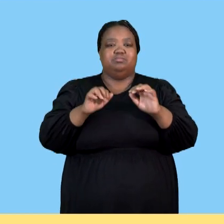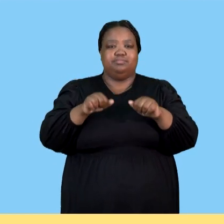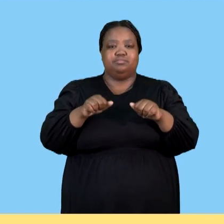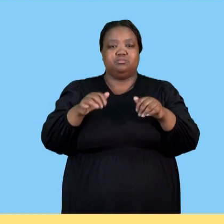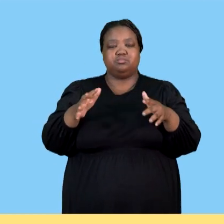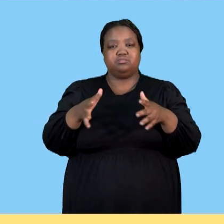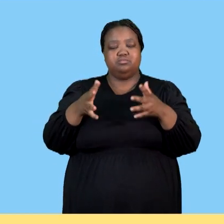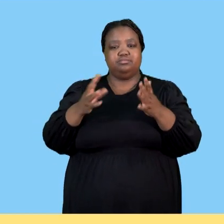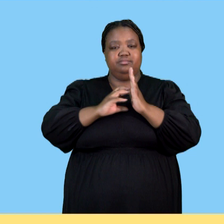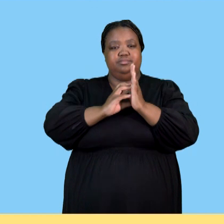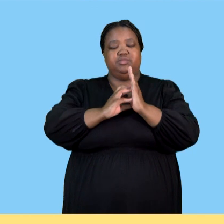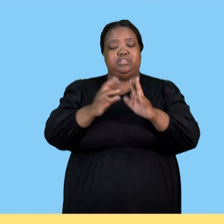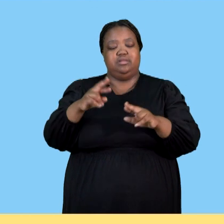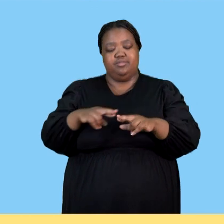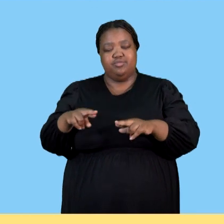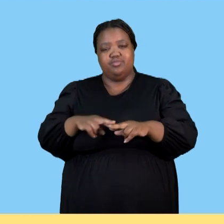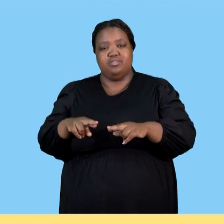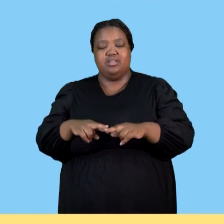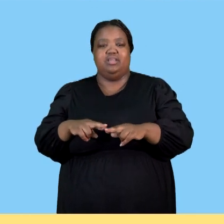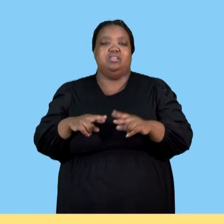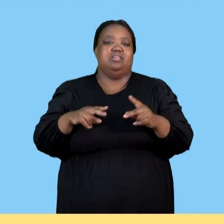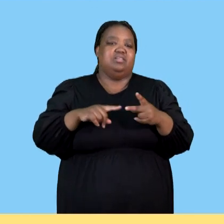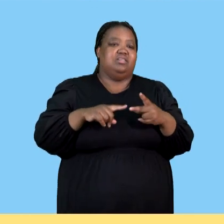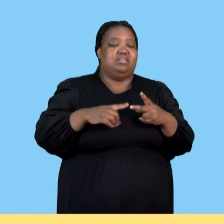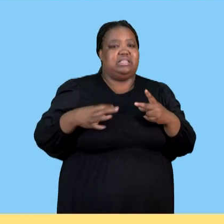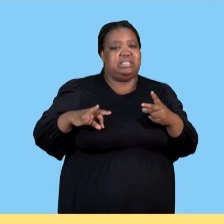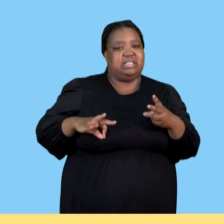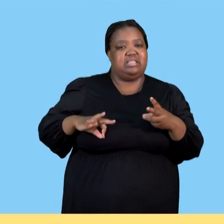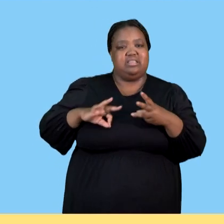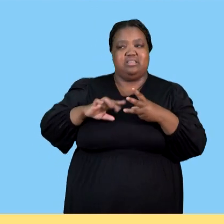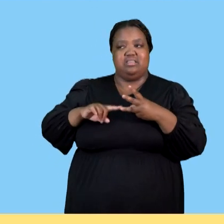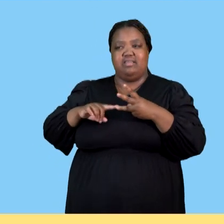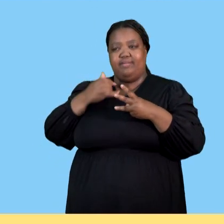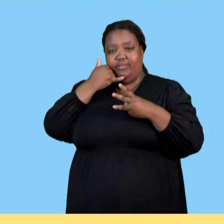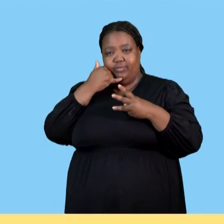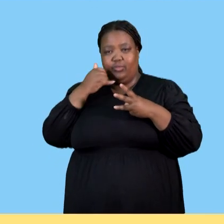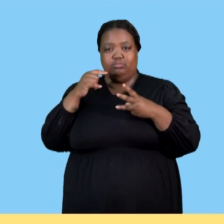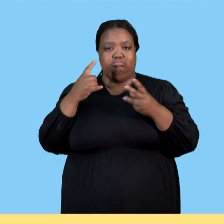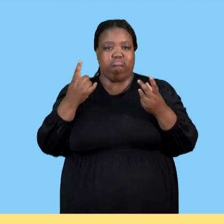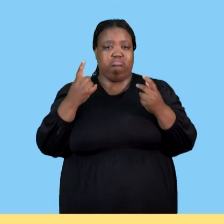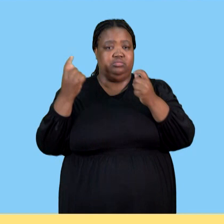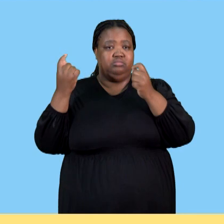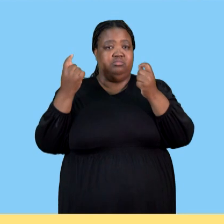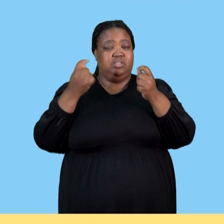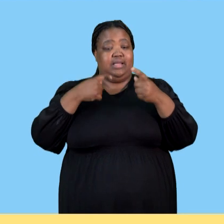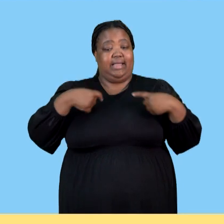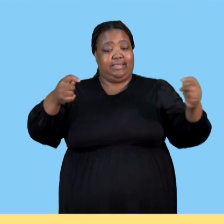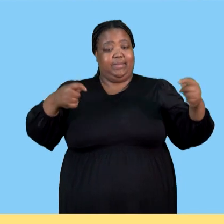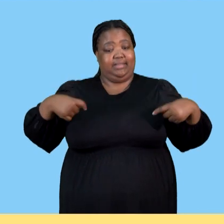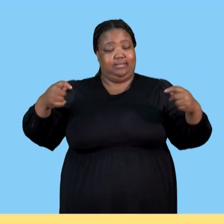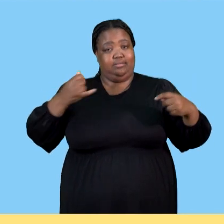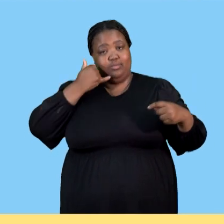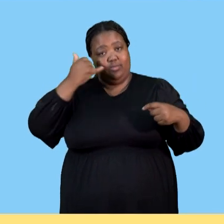operating expenses, for example, rent, salaries, and the telephone. When we have expenses that we pay for,